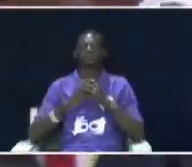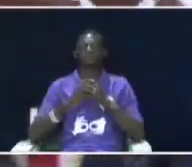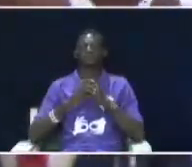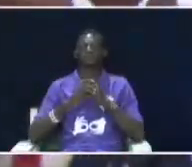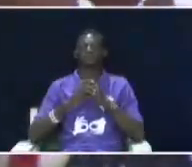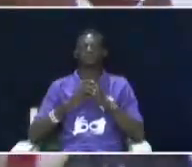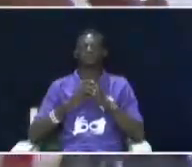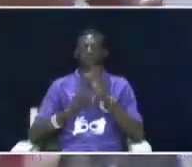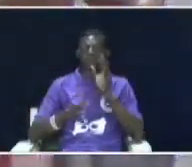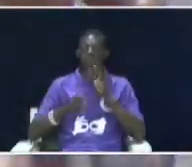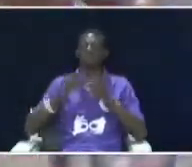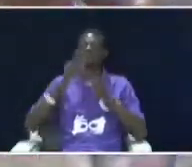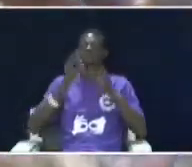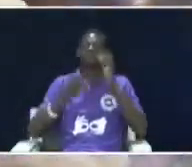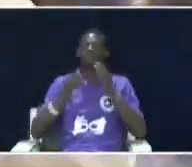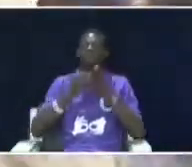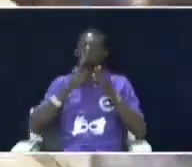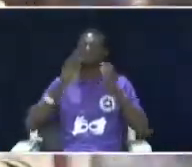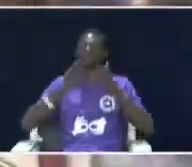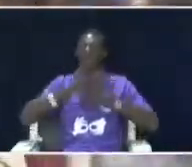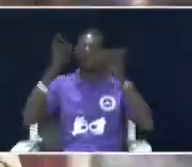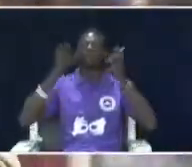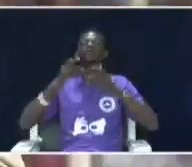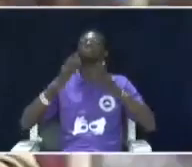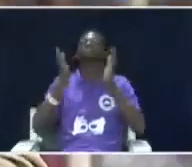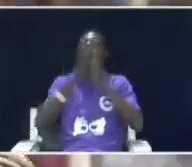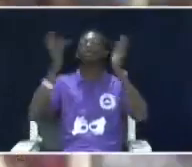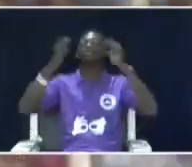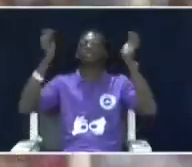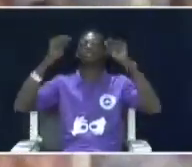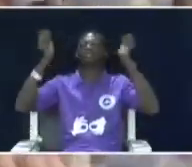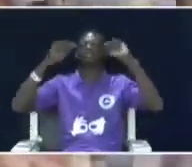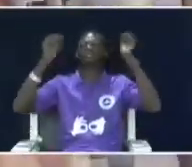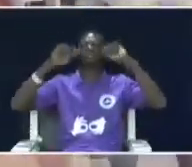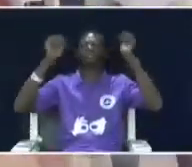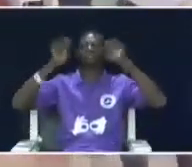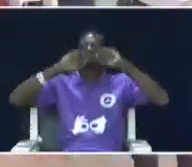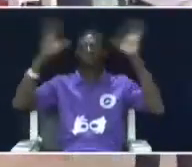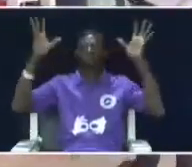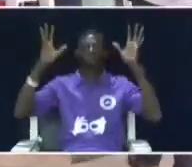It can be louder. Shout a louder hallelujah.